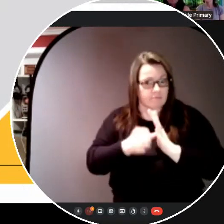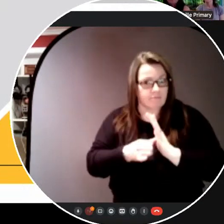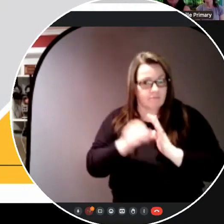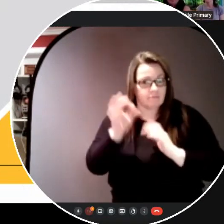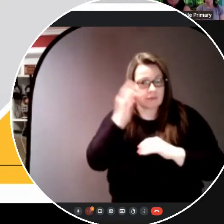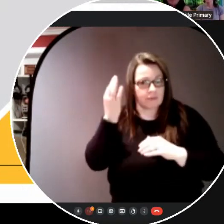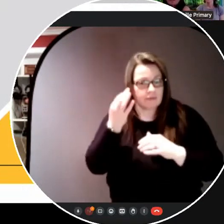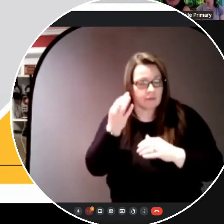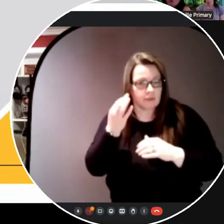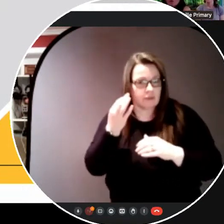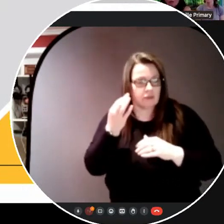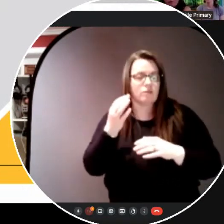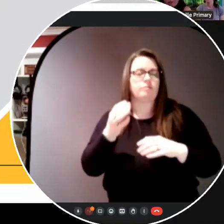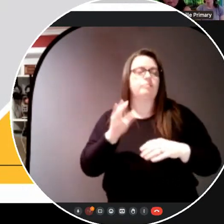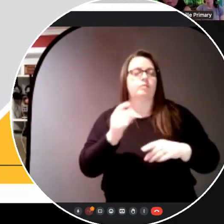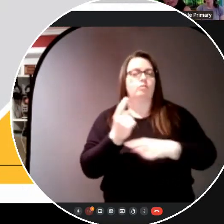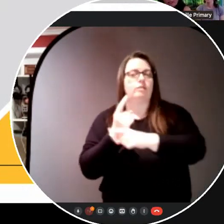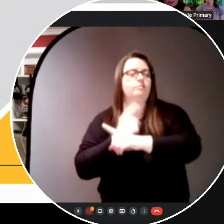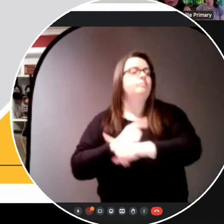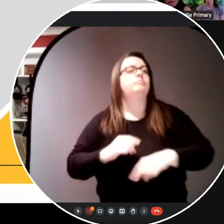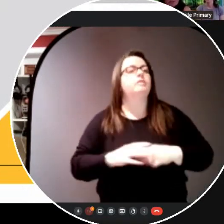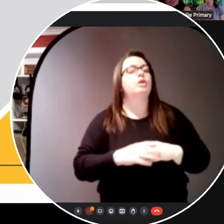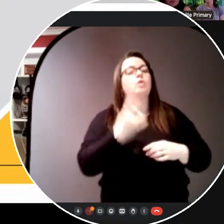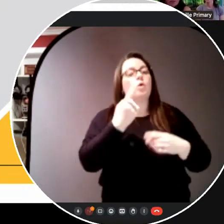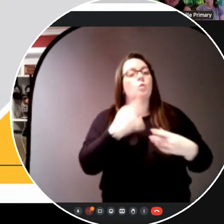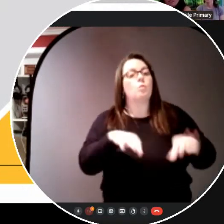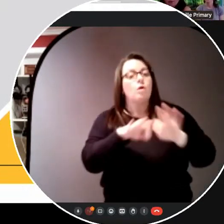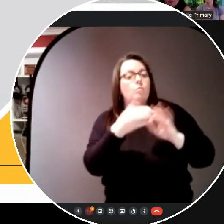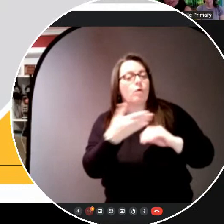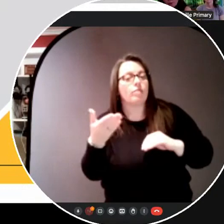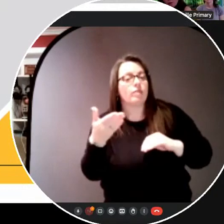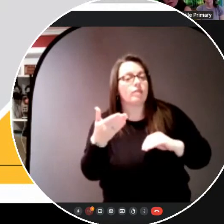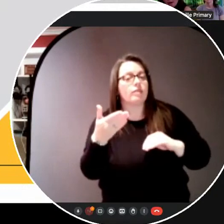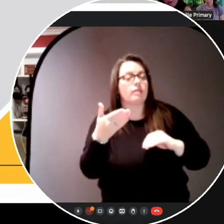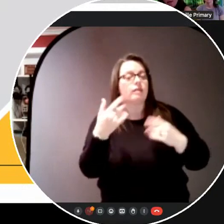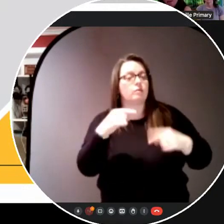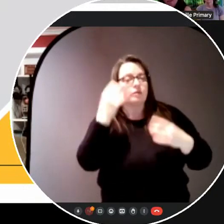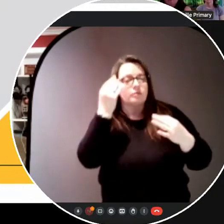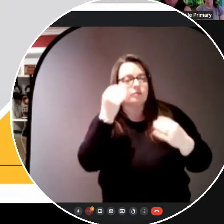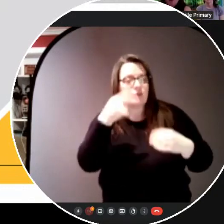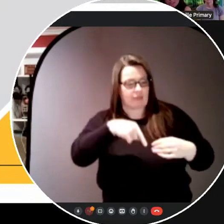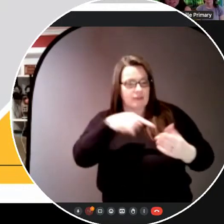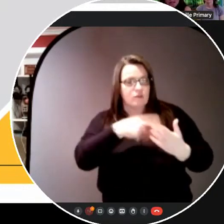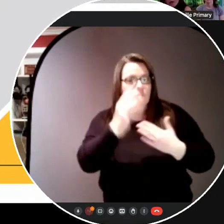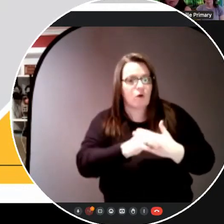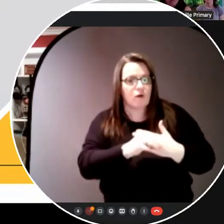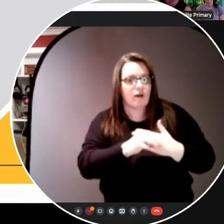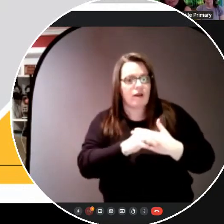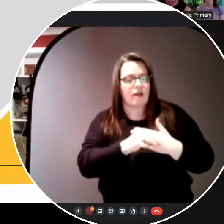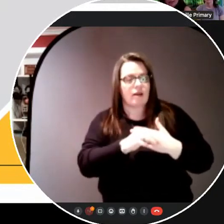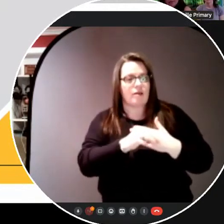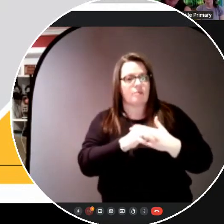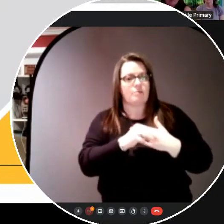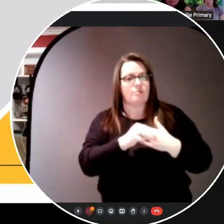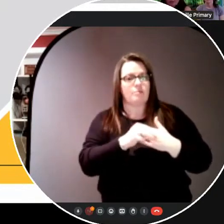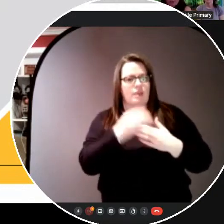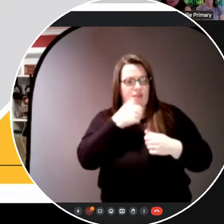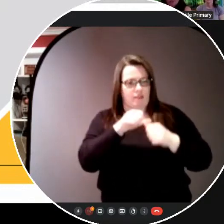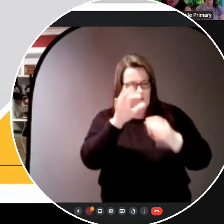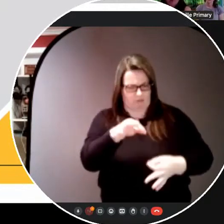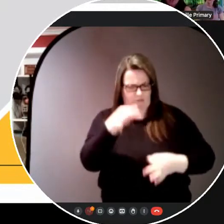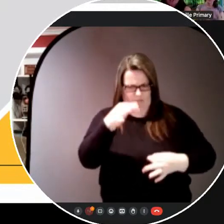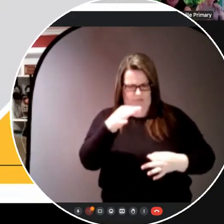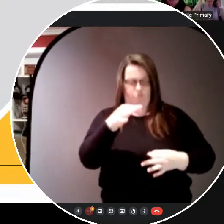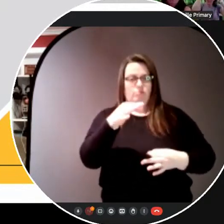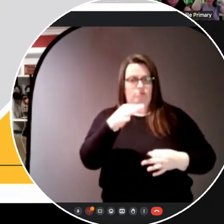Right. So one of the really important things when it comes to considering this program and the notices that we receive now 2 years